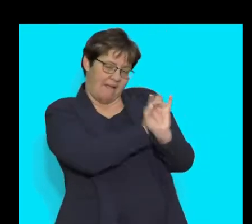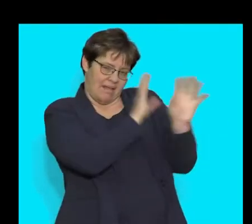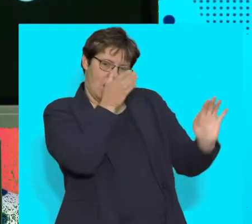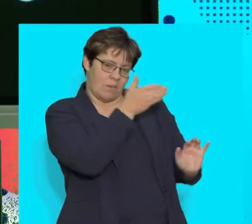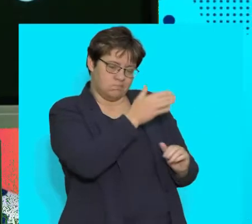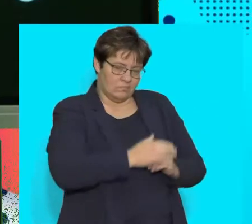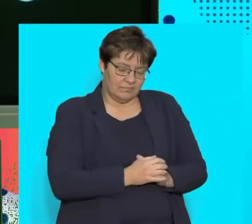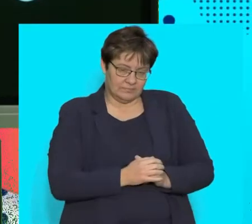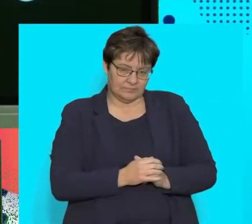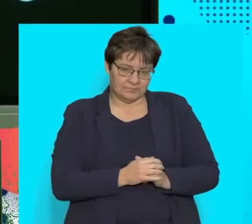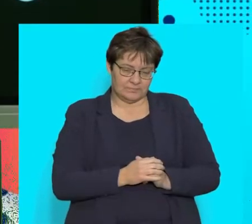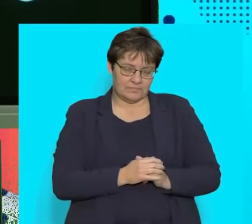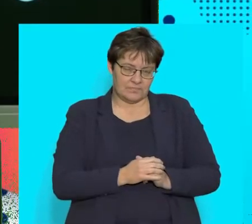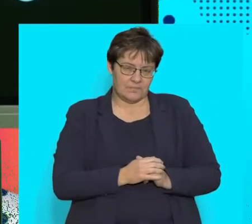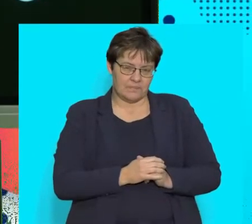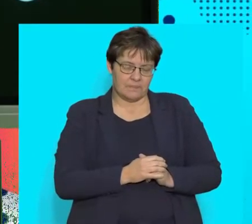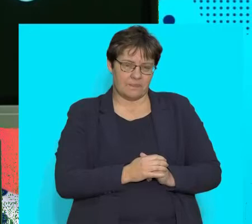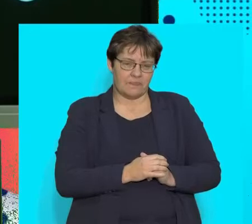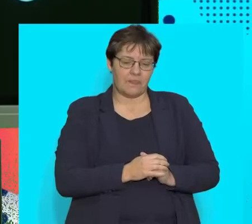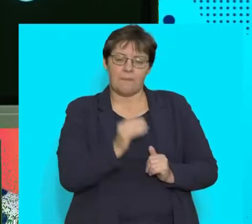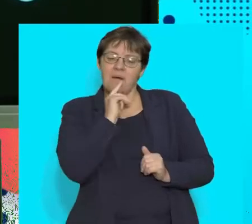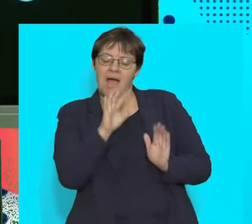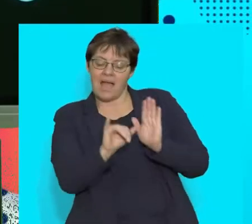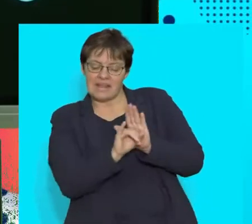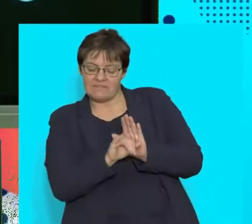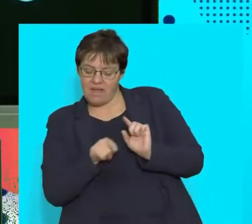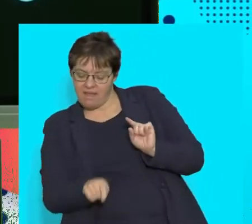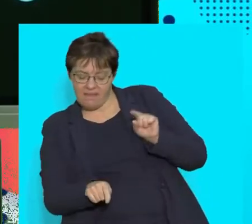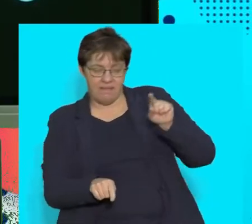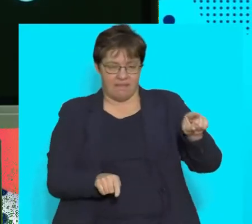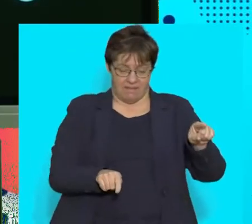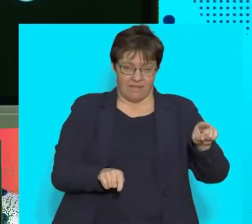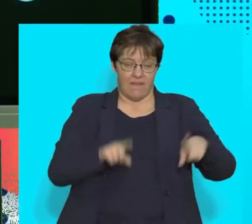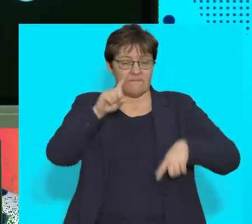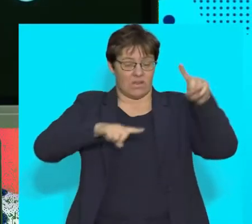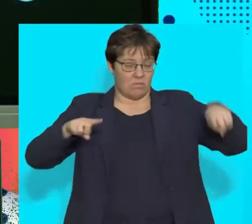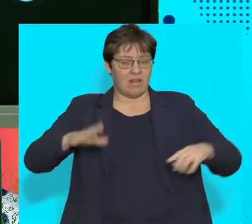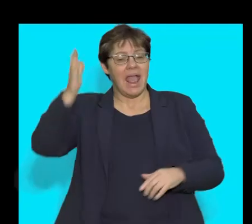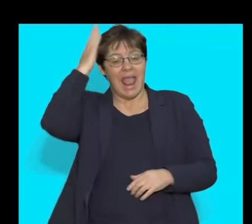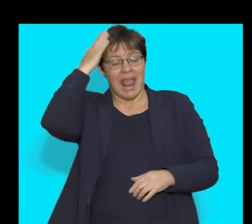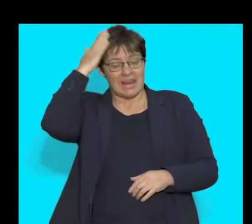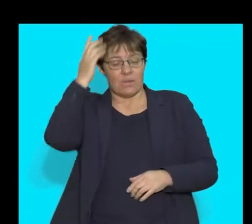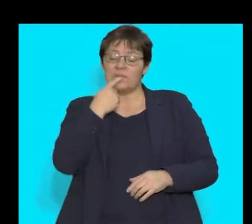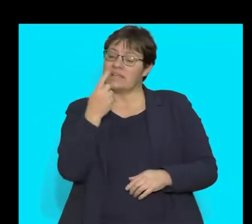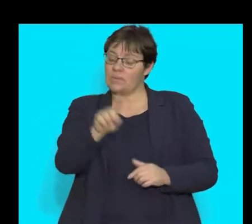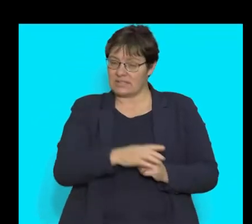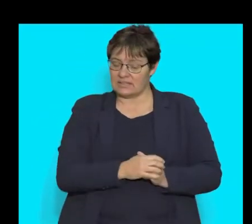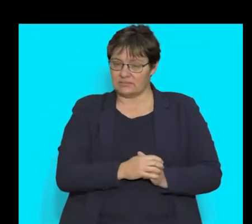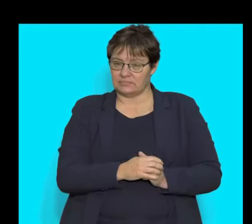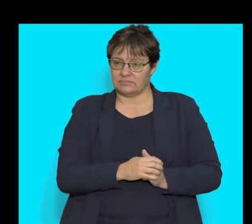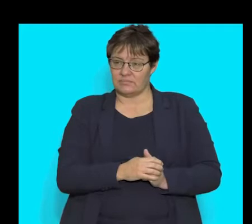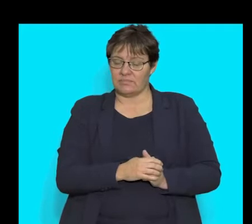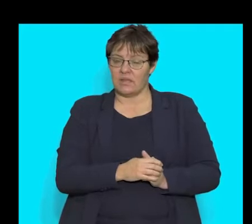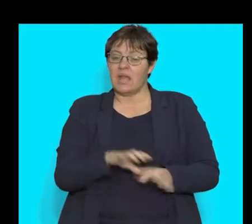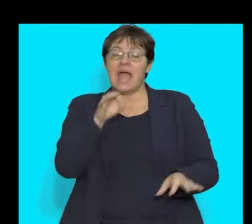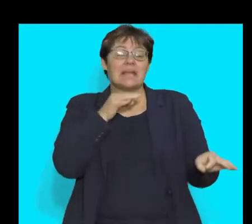clearly stated. So make sure you can identify the variables, and in the heading, we're going to say the